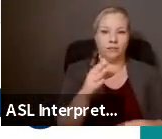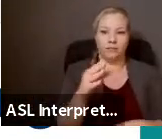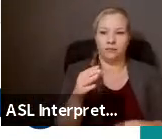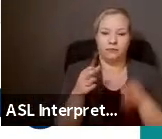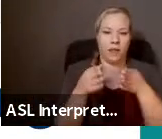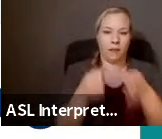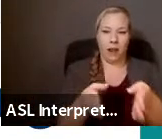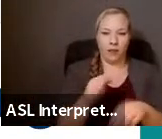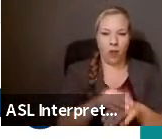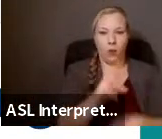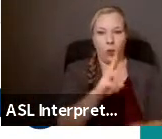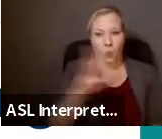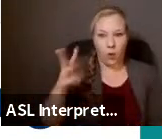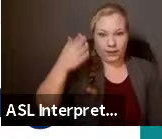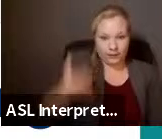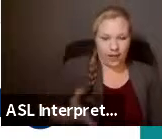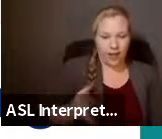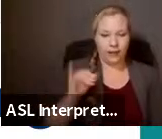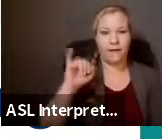there.